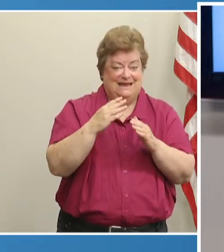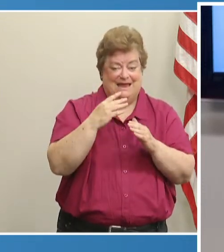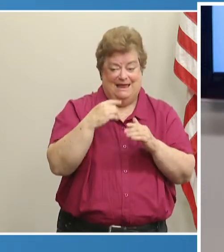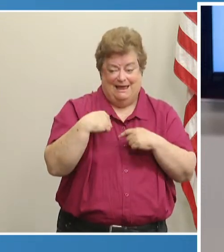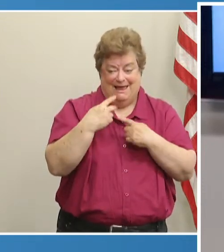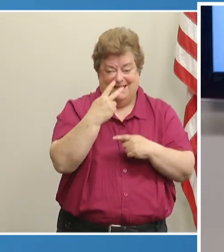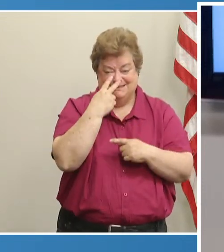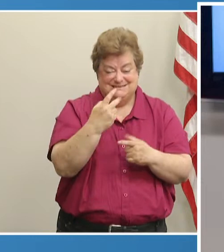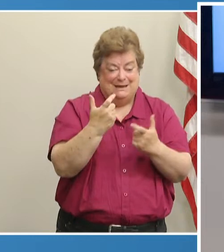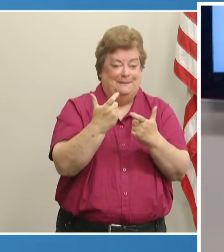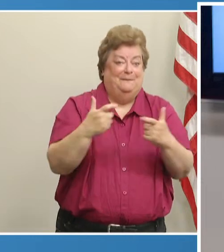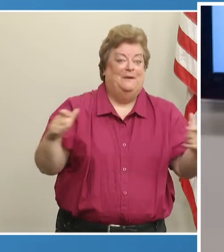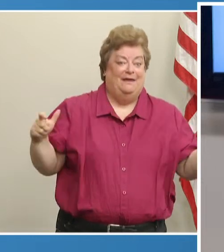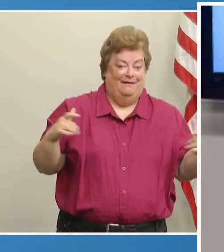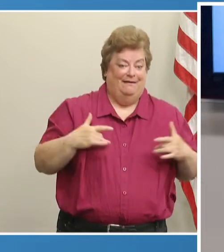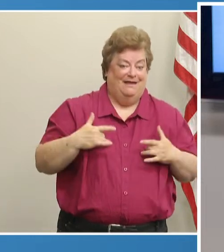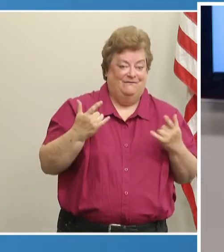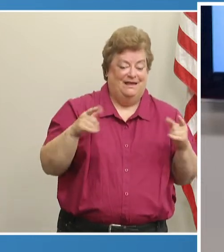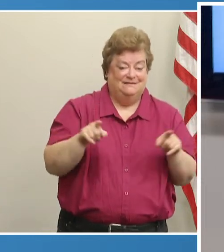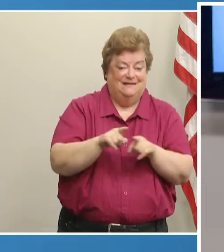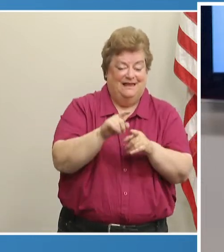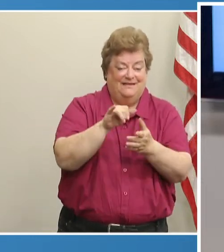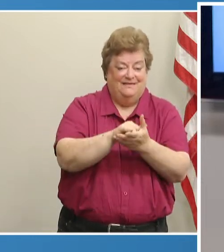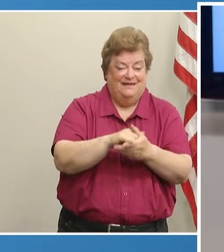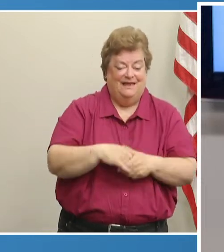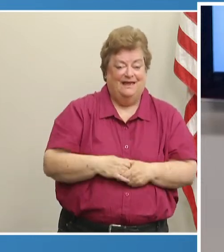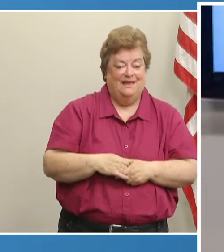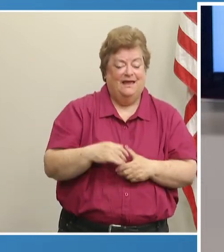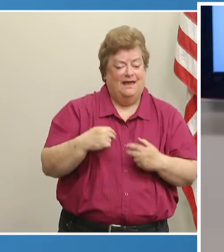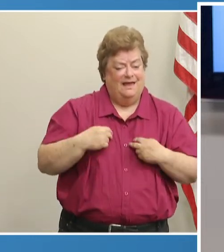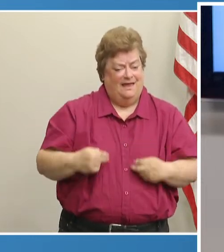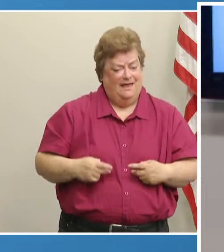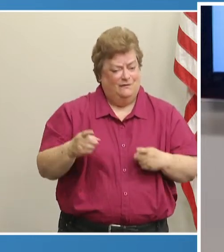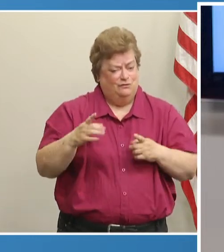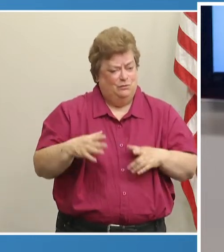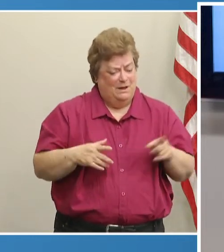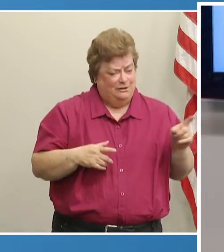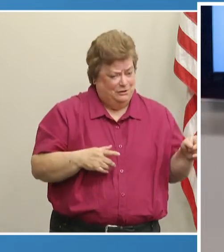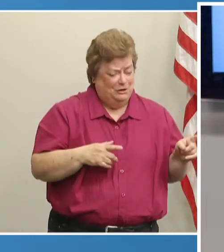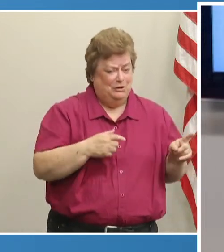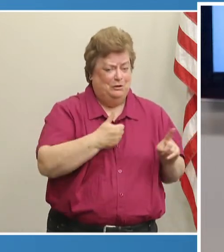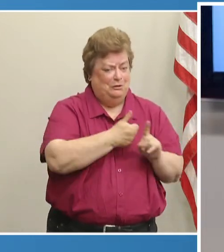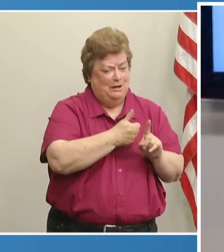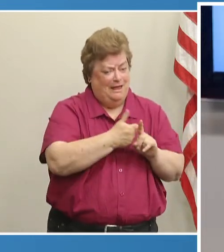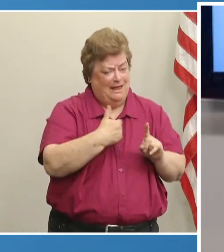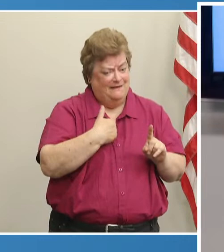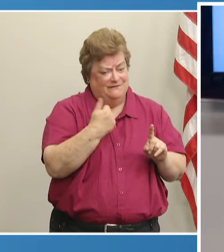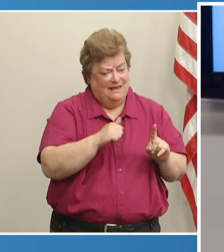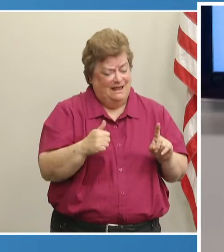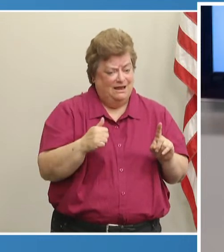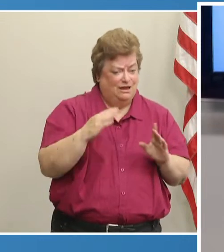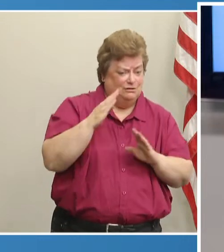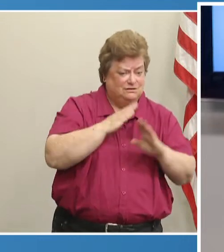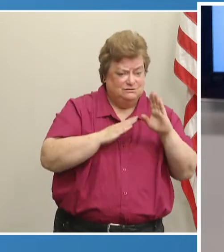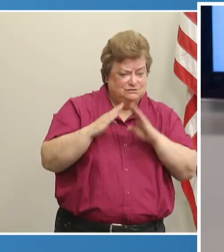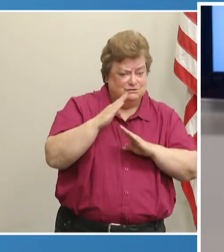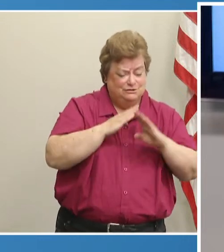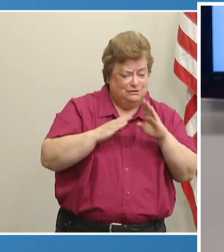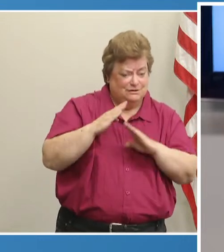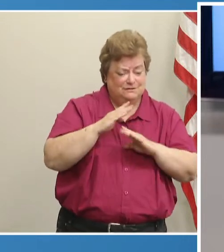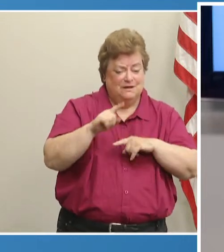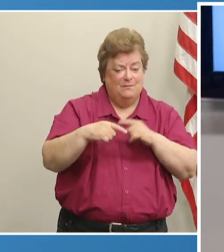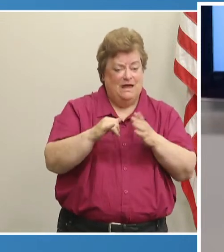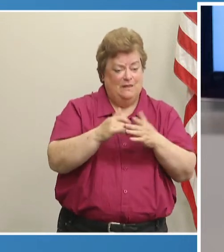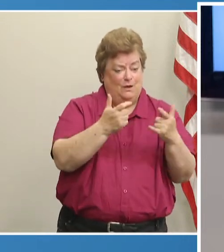since, pre-COVID times. As health director, do you have any concerns about, these